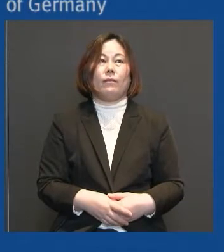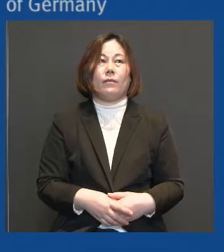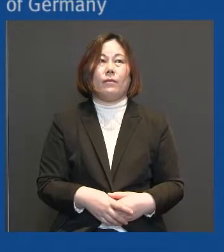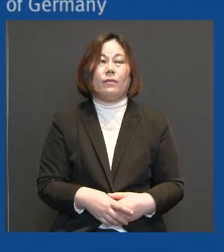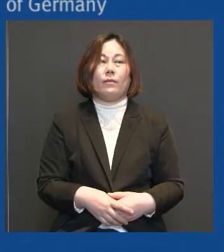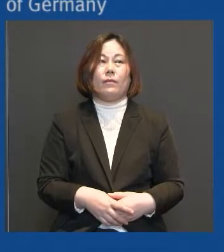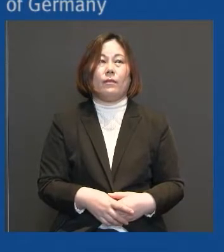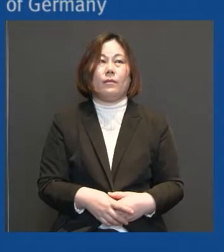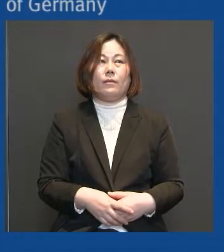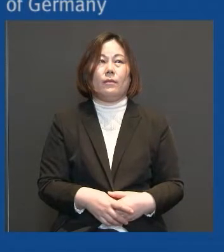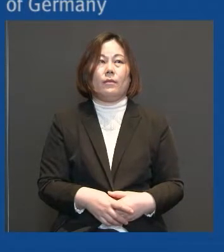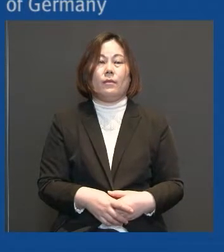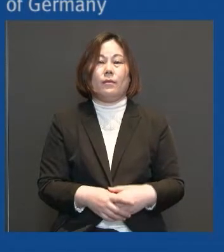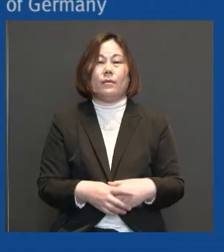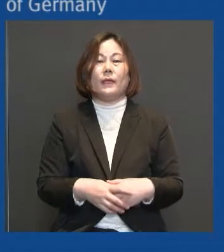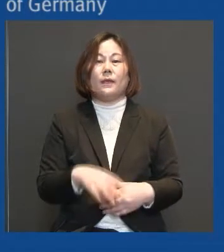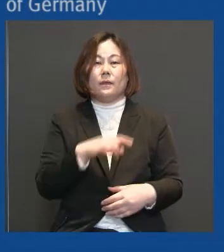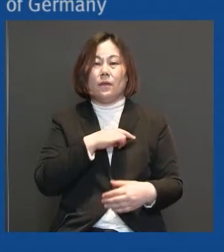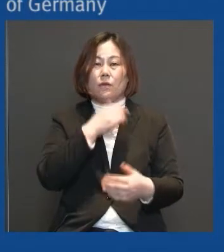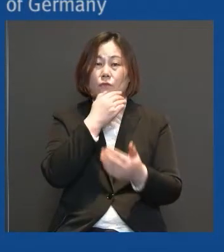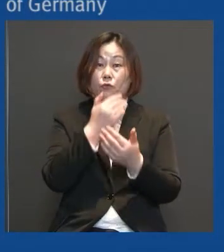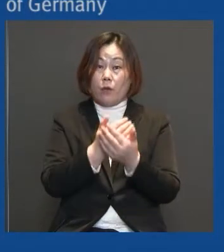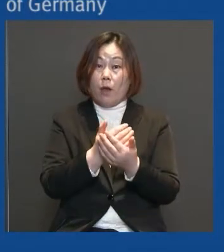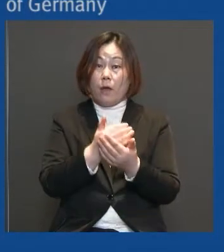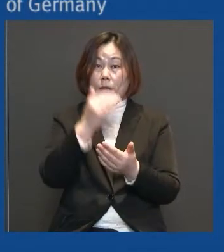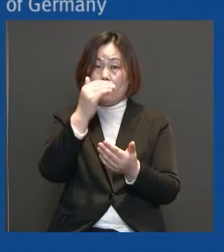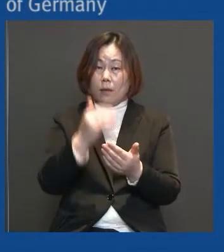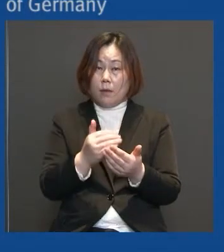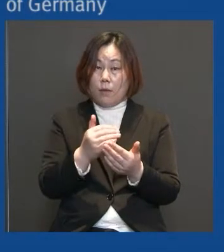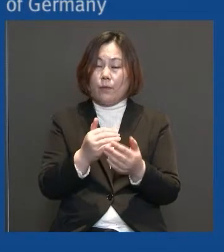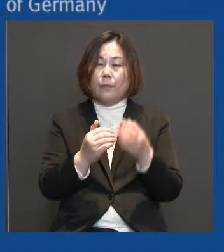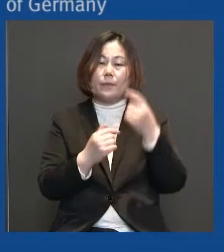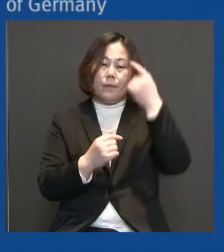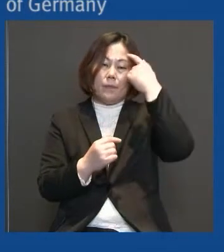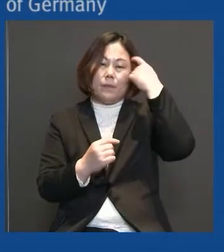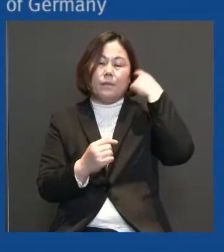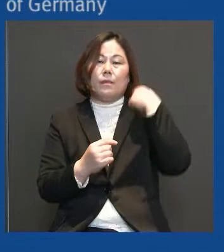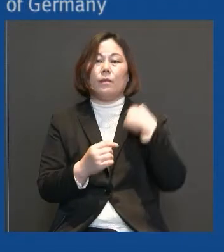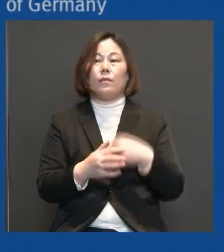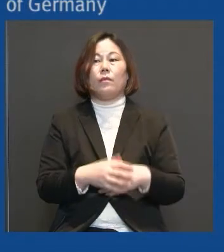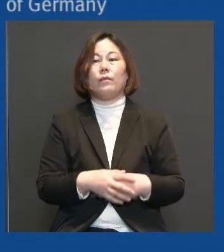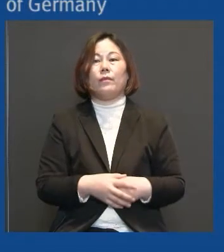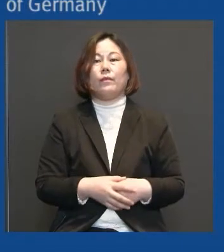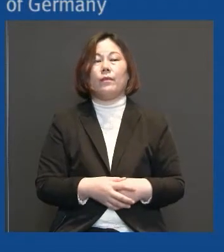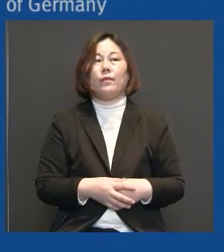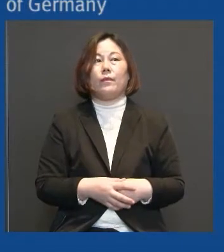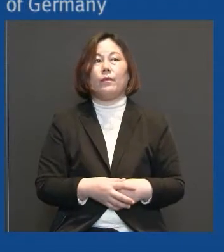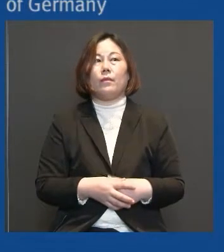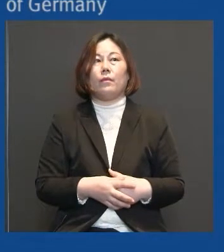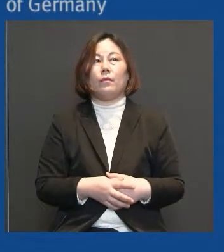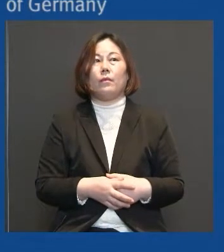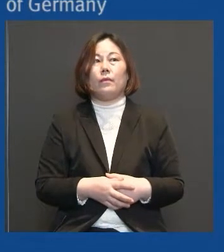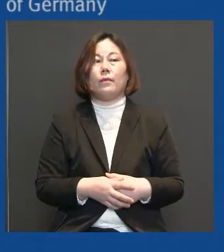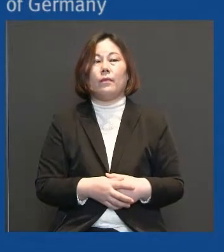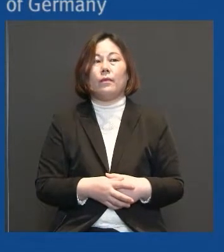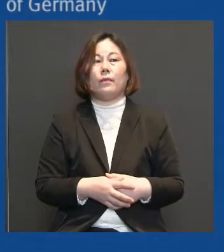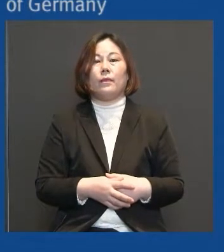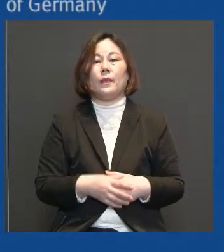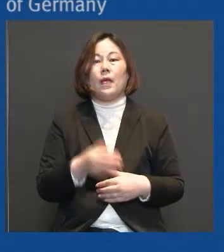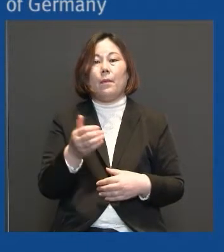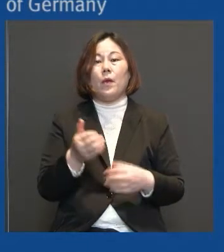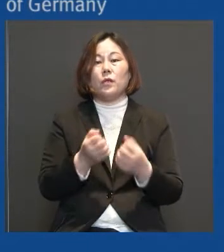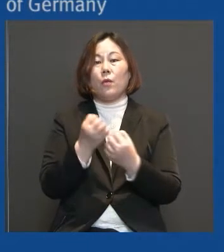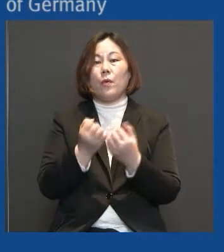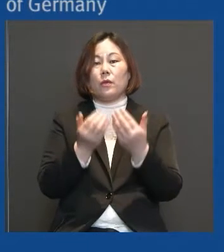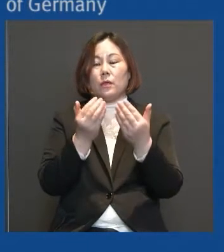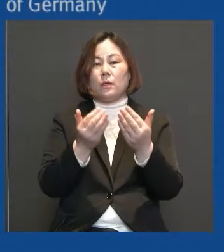most important in this context. First of all, I want to start with a finding also from the aforementioned online conference, because